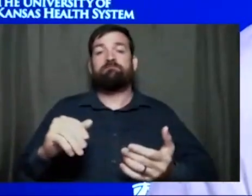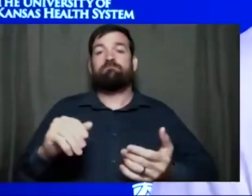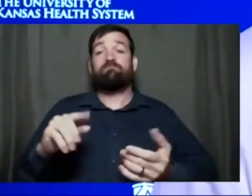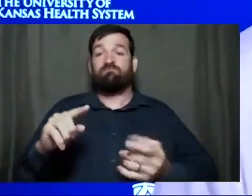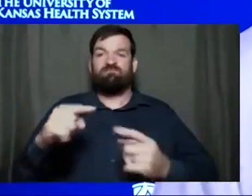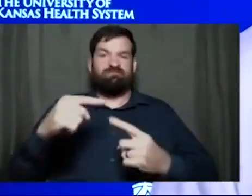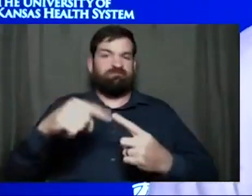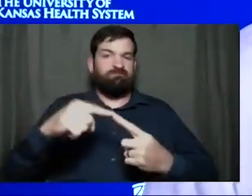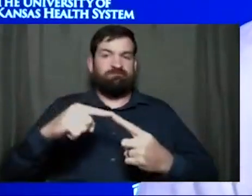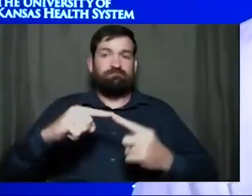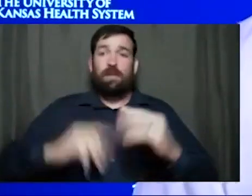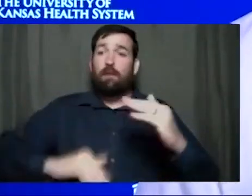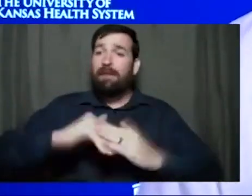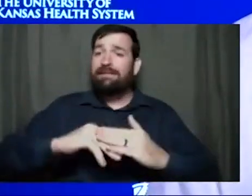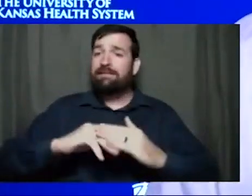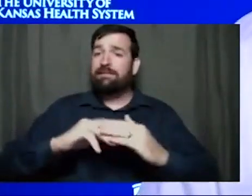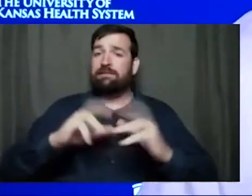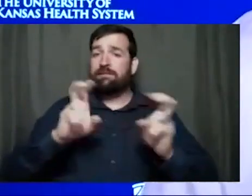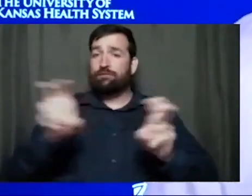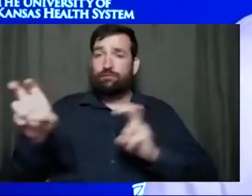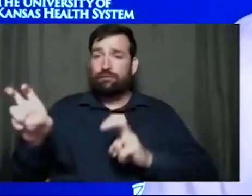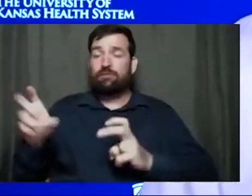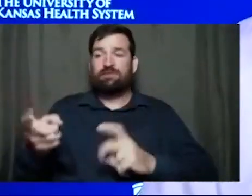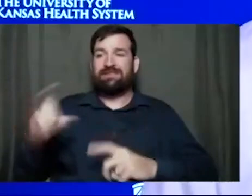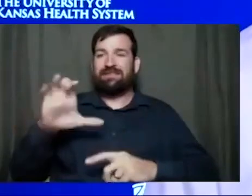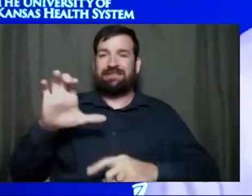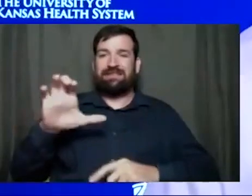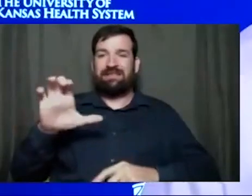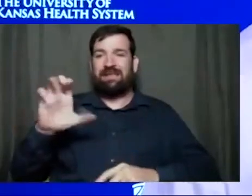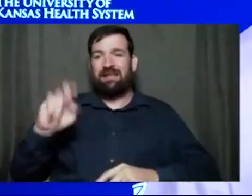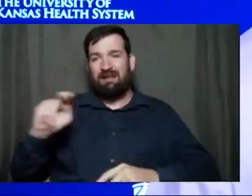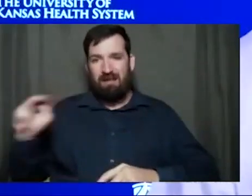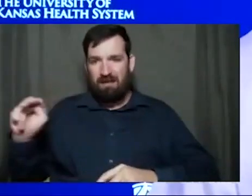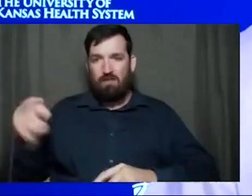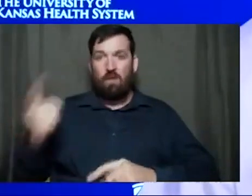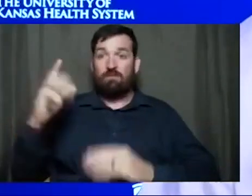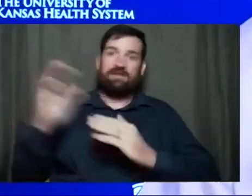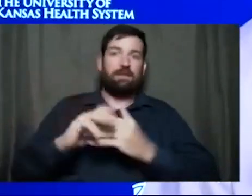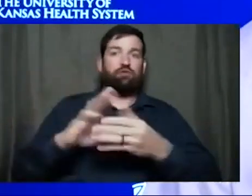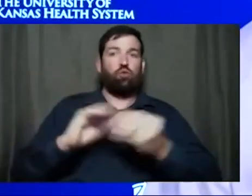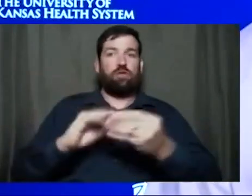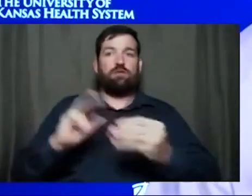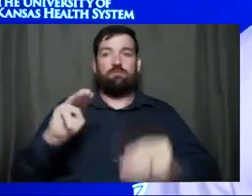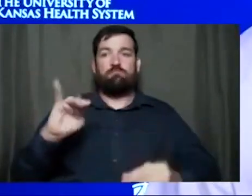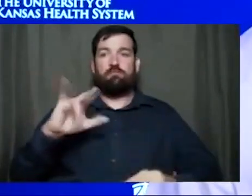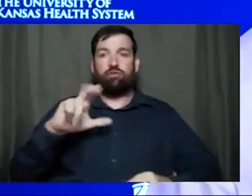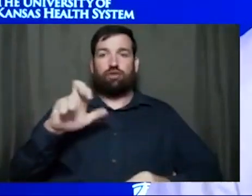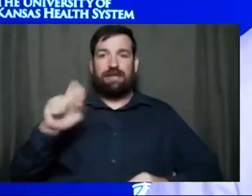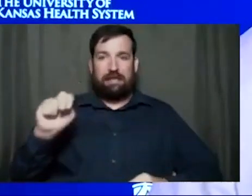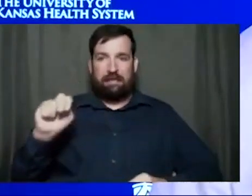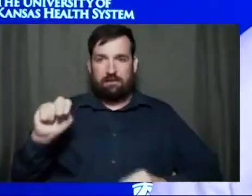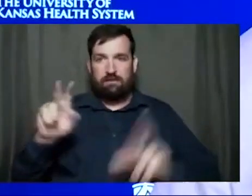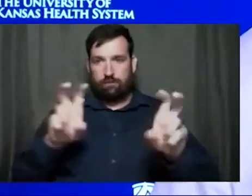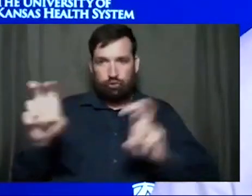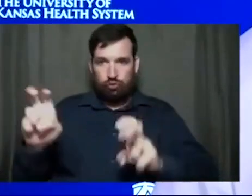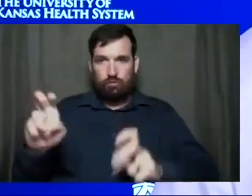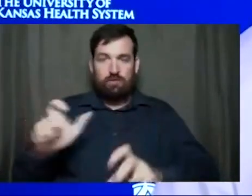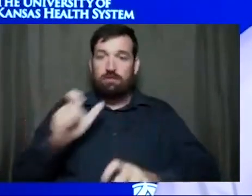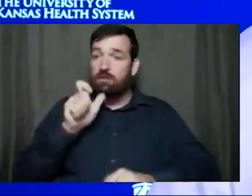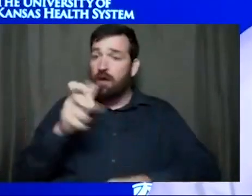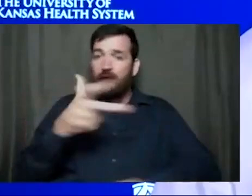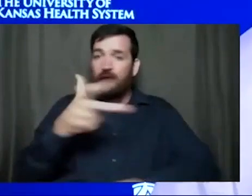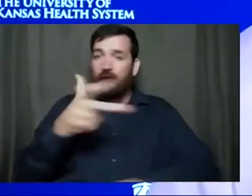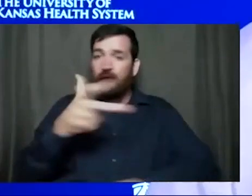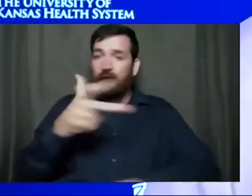see on CNN today. One of the top lead stories is certainly the Michigan issues, the unvaccinated, but we also have to understand there's a lot